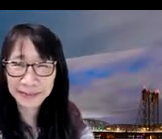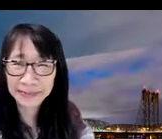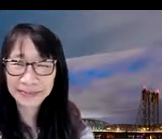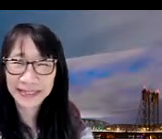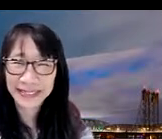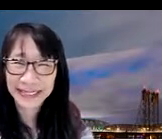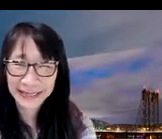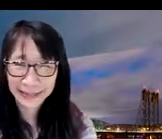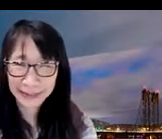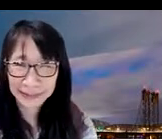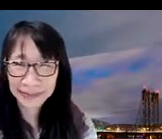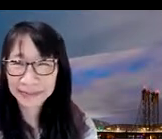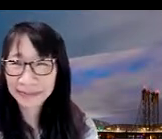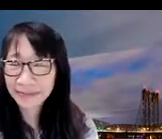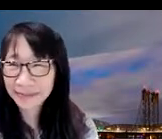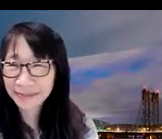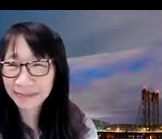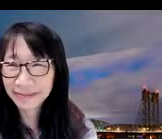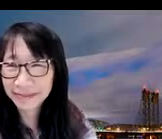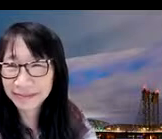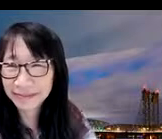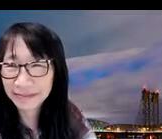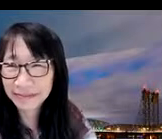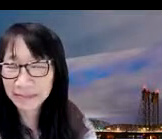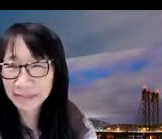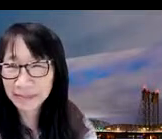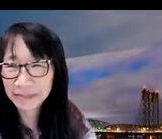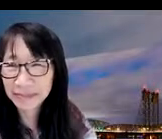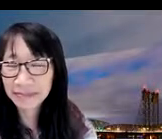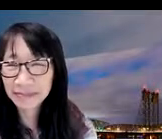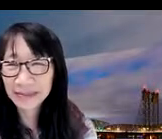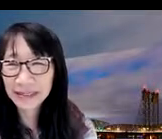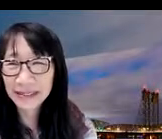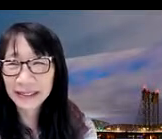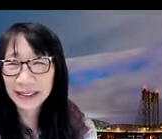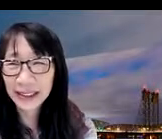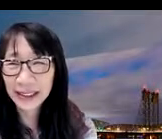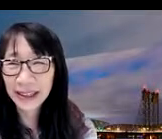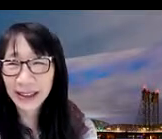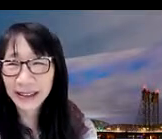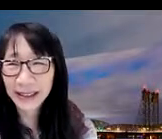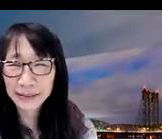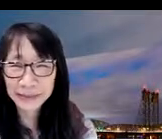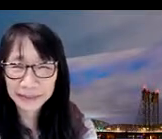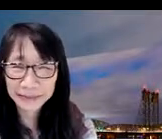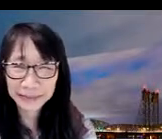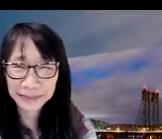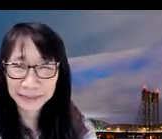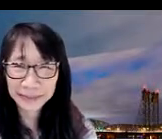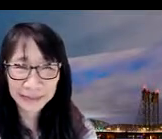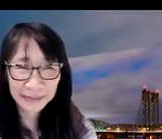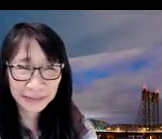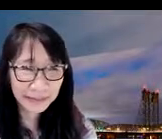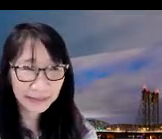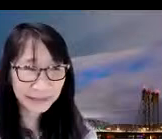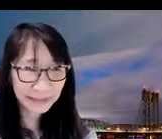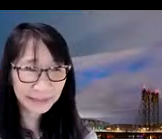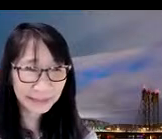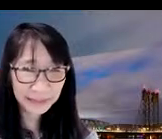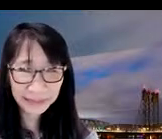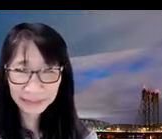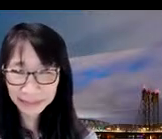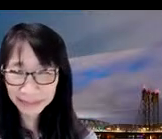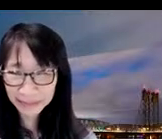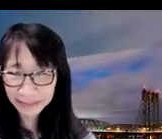lot of until I get my knee replacement. I also